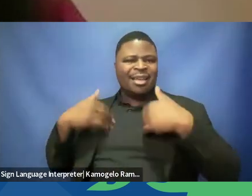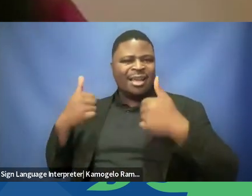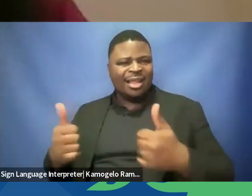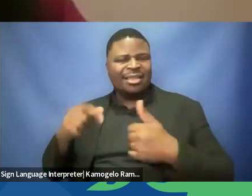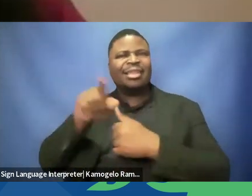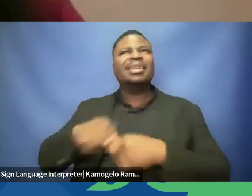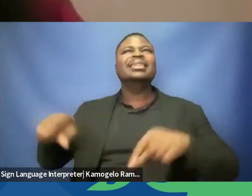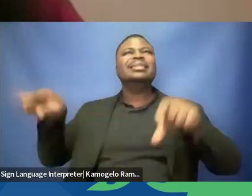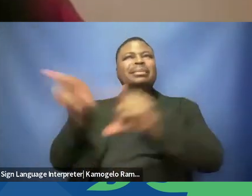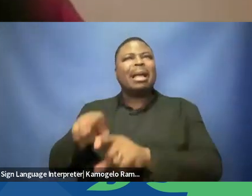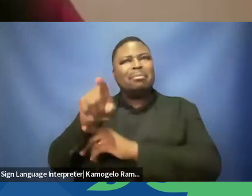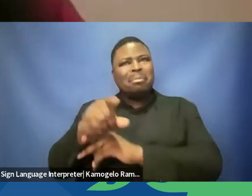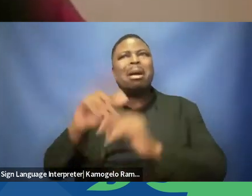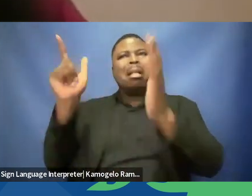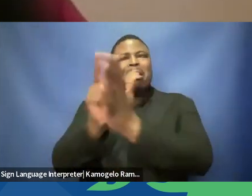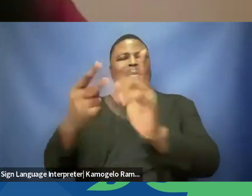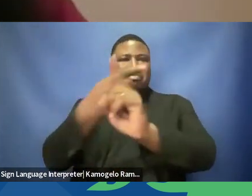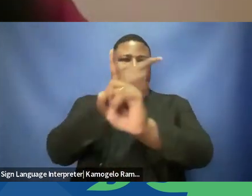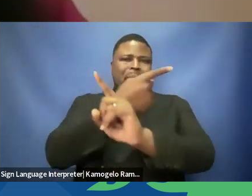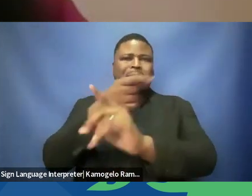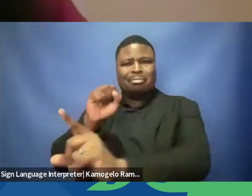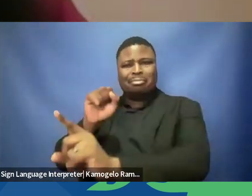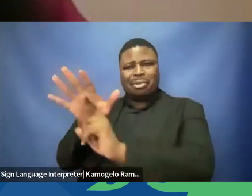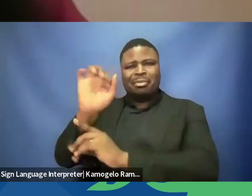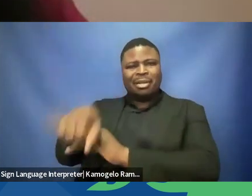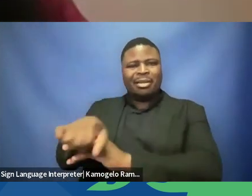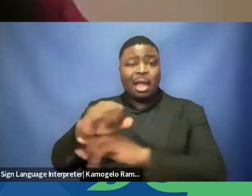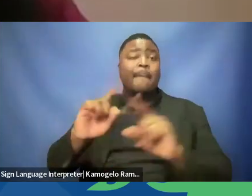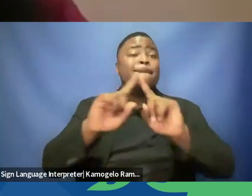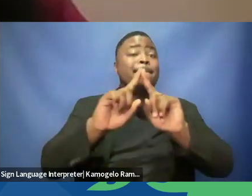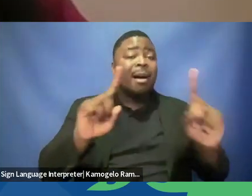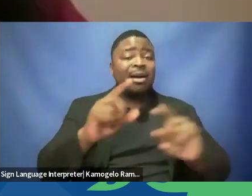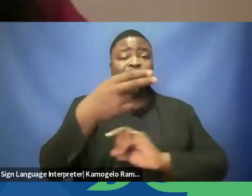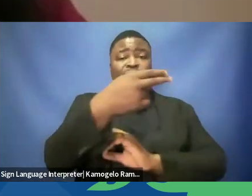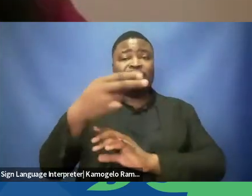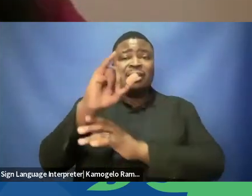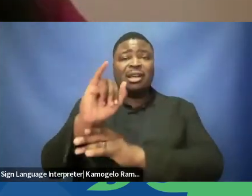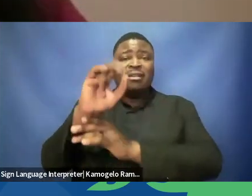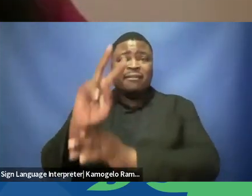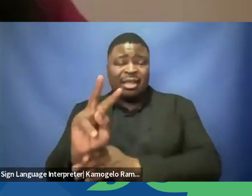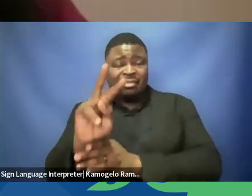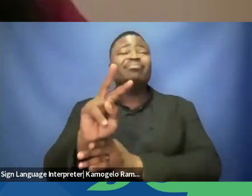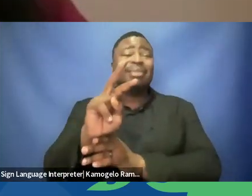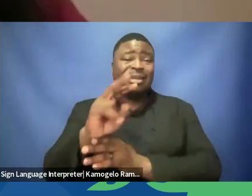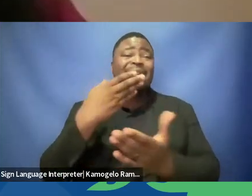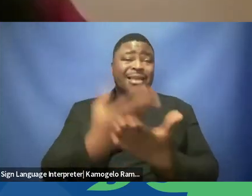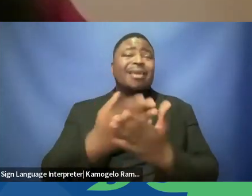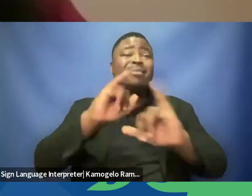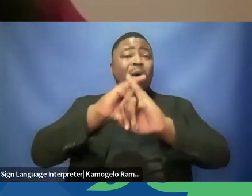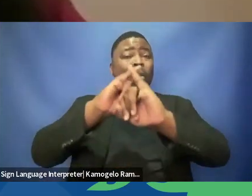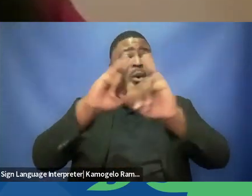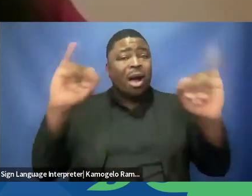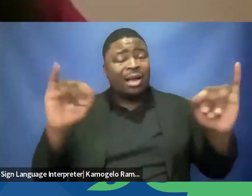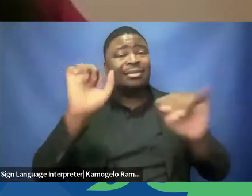harms. So without harm reduction, the reality is that HIV incidence will increase, overdose deaths